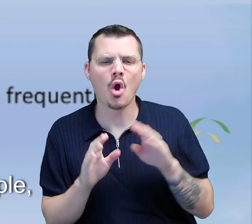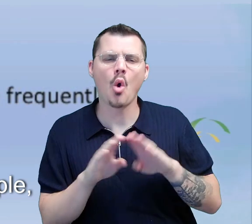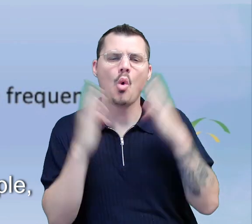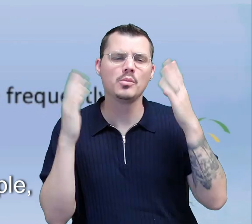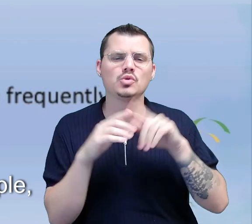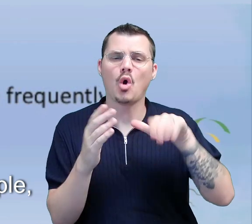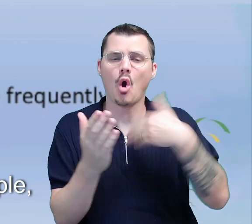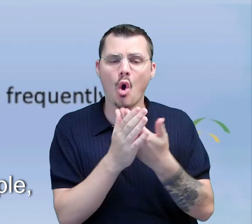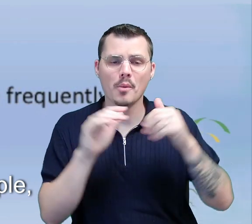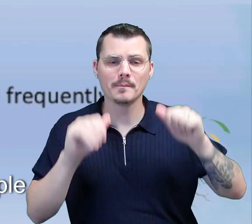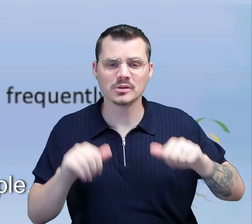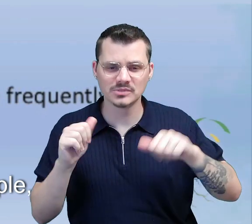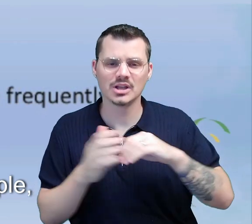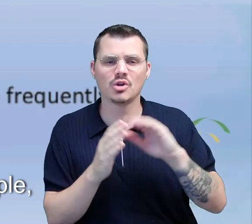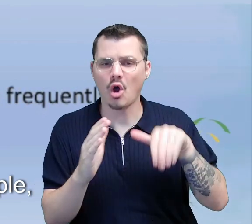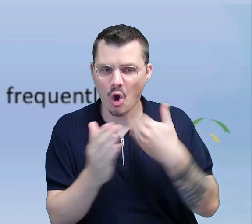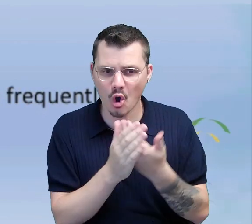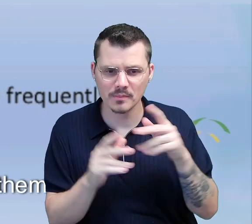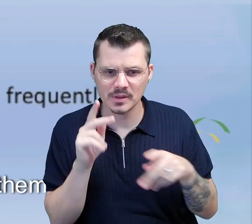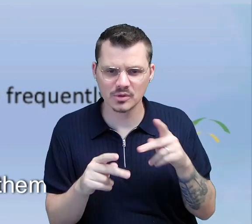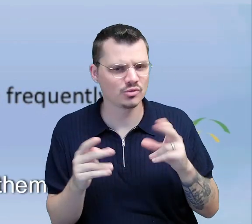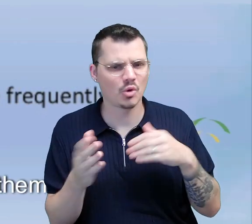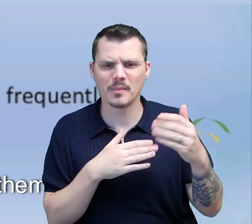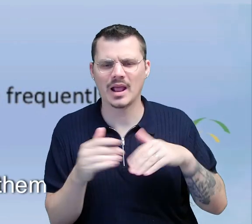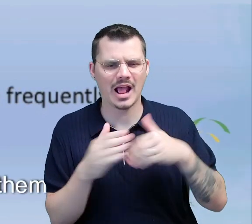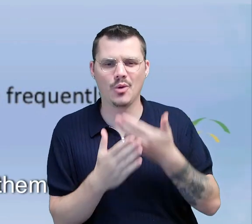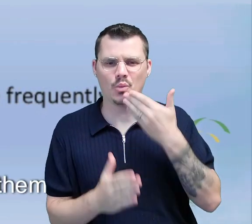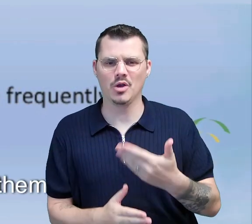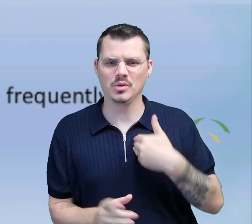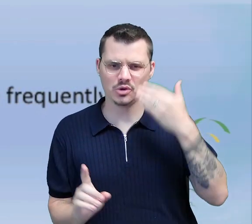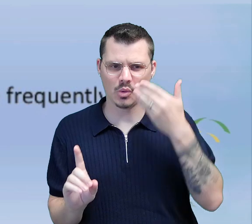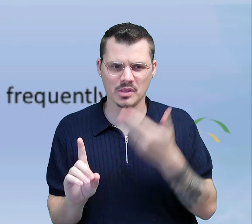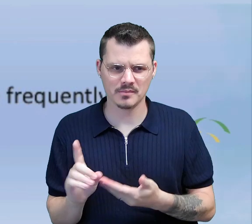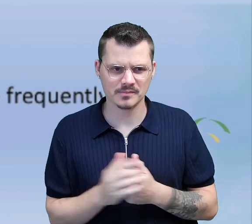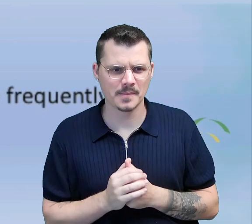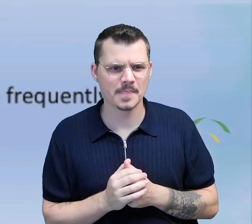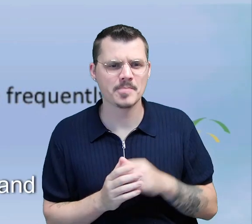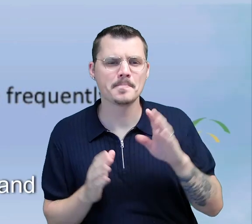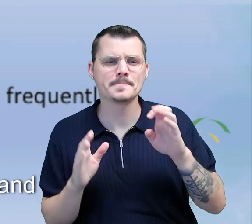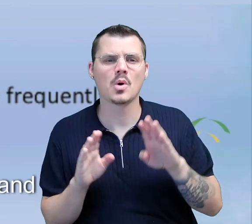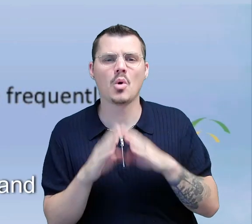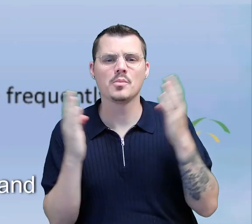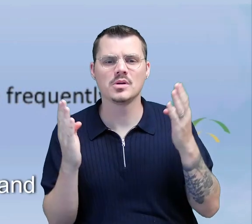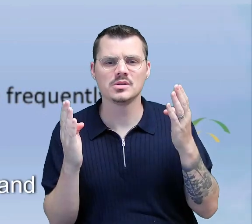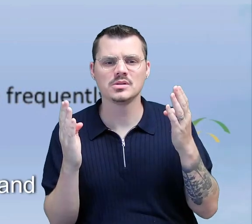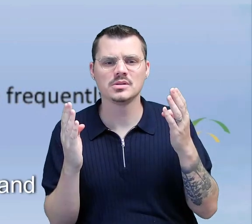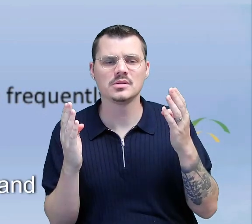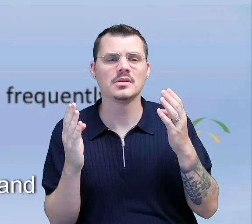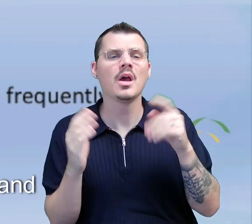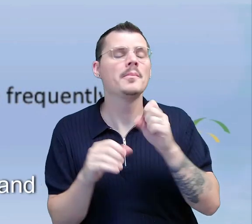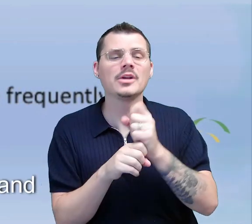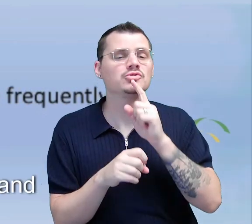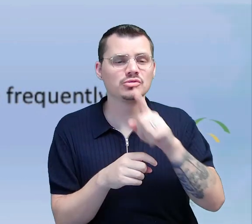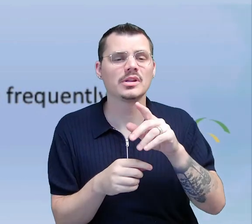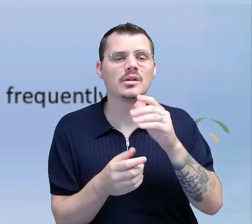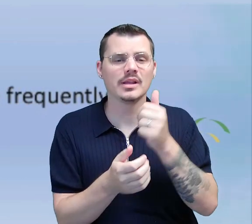Be open to all possibilities in all people, no matter how well we think we know them. Make sure diagnosis is both